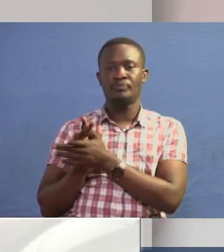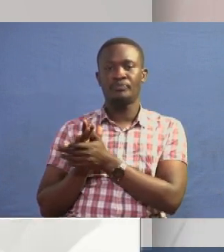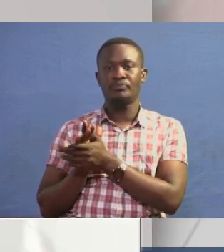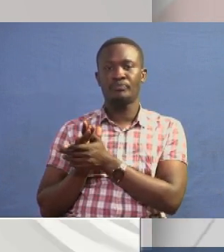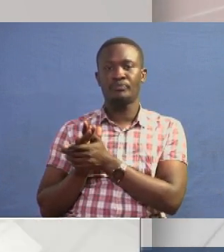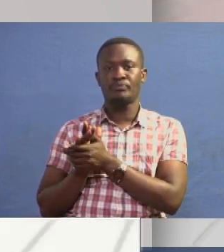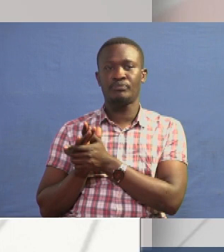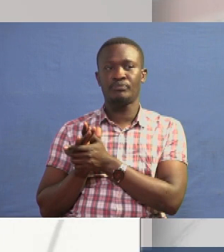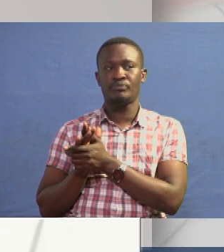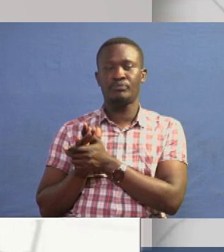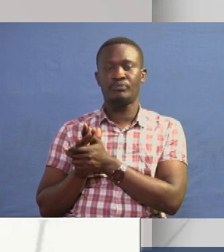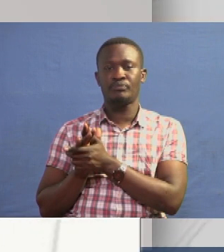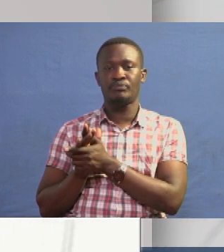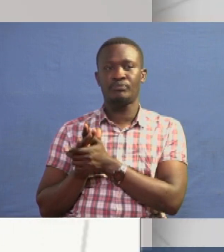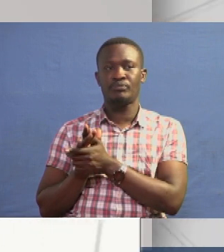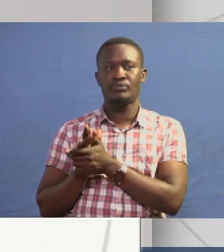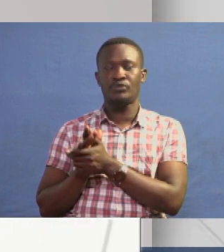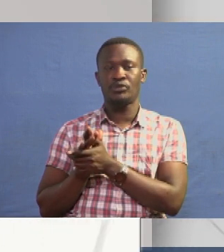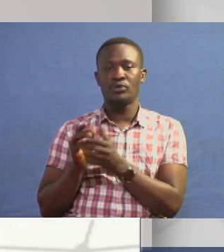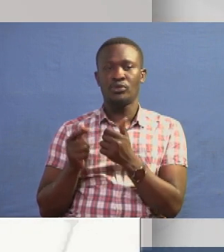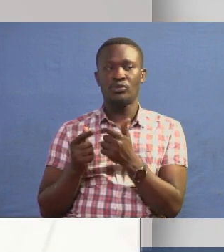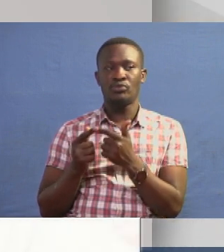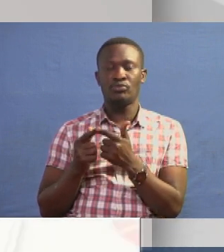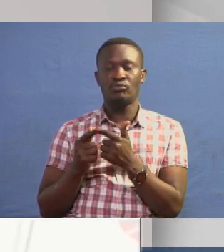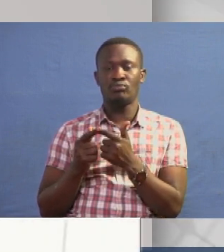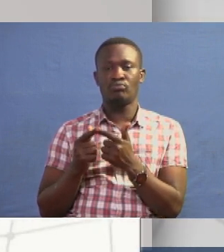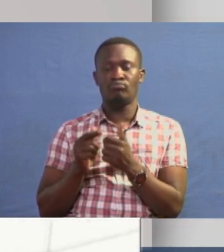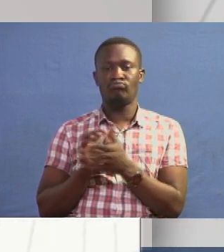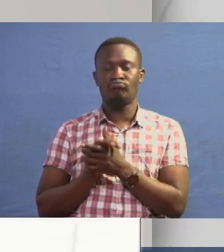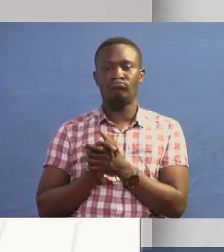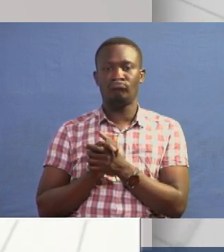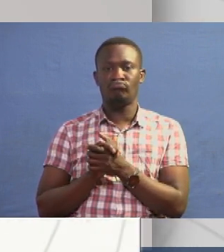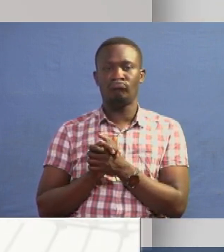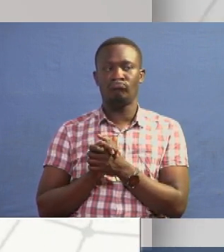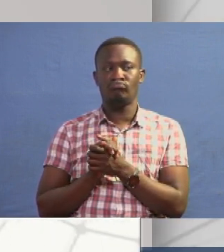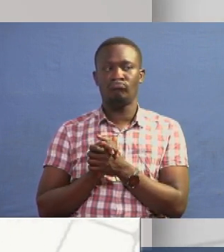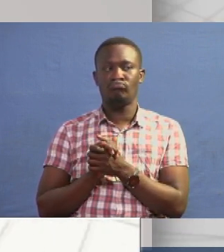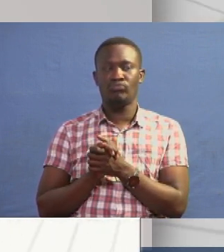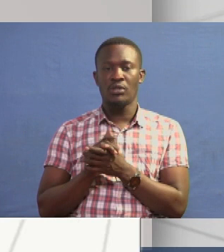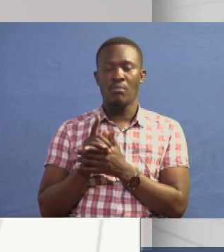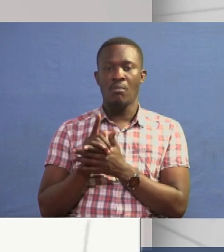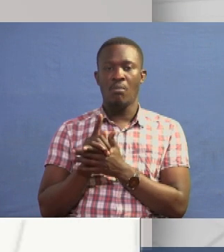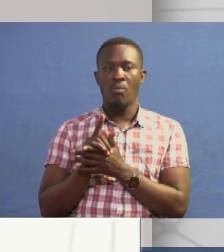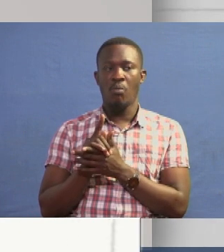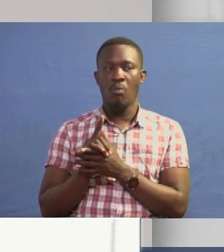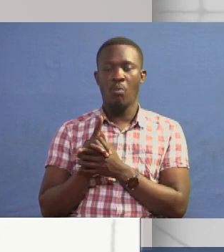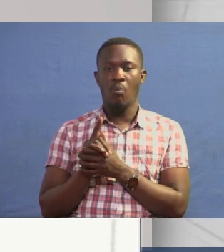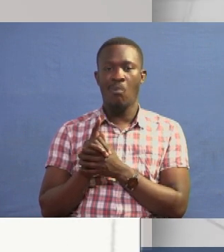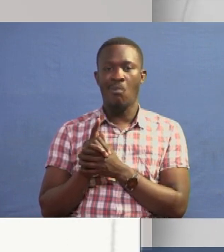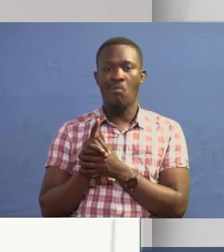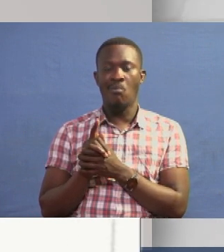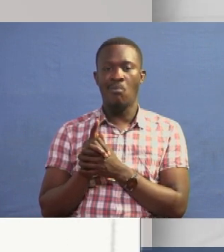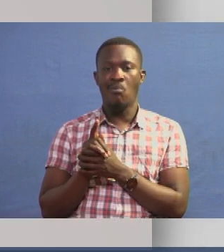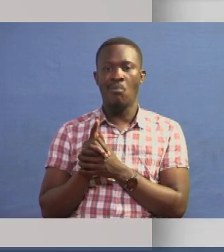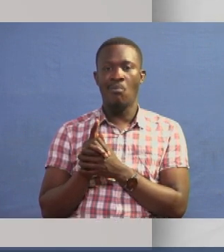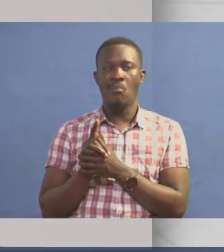20 billion Kenya shillings reserve to aid farmers in boosting production and productivity. The allocation will cater for the fertilizer